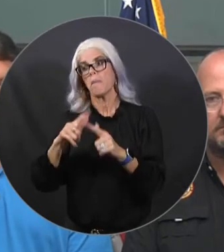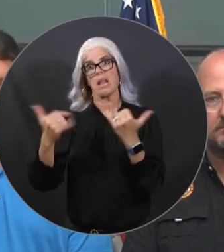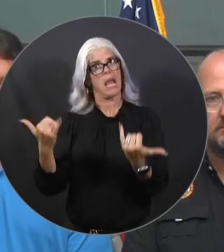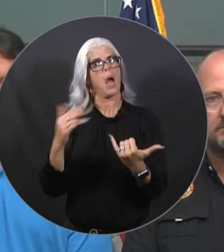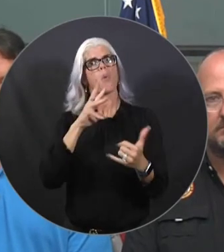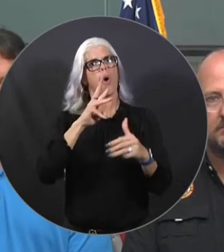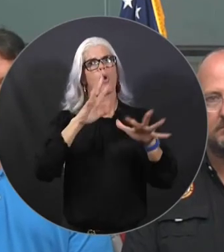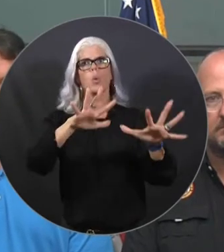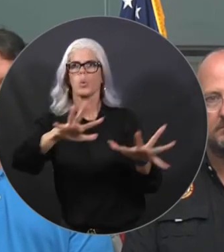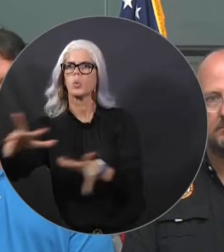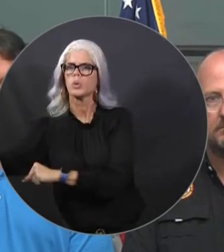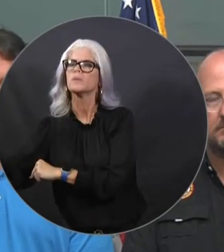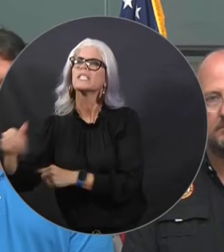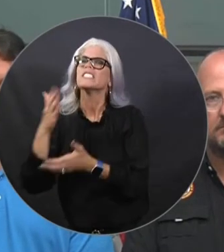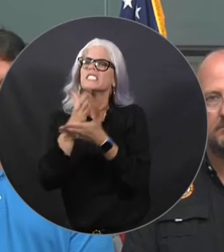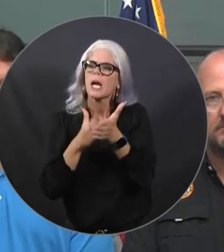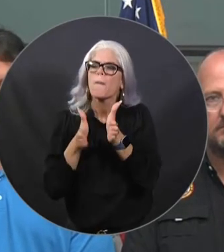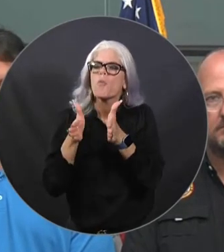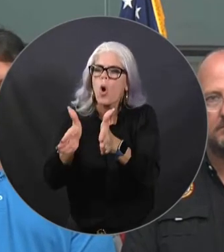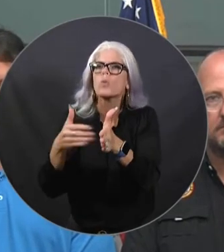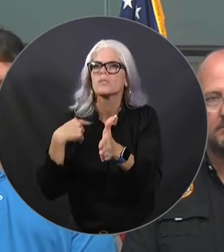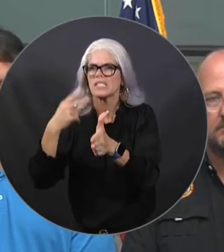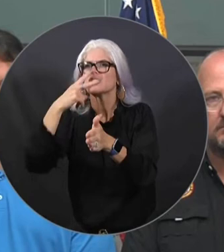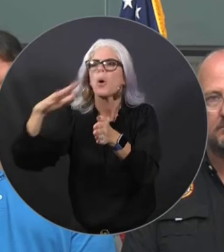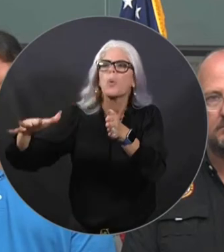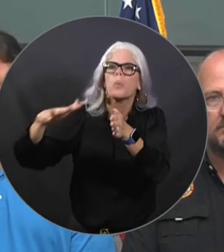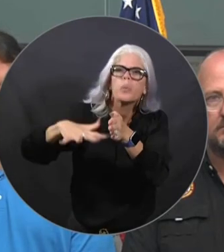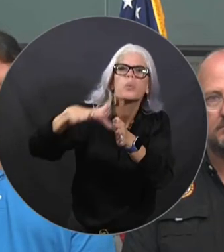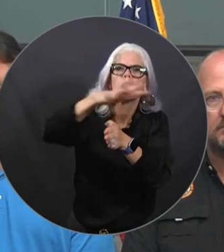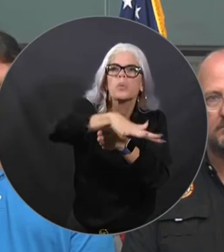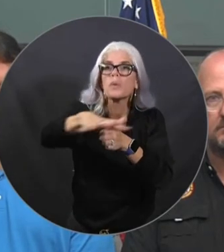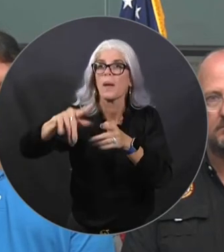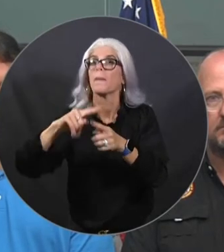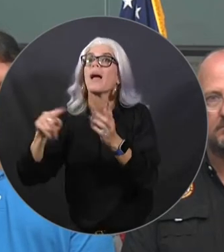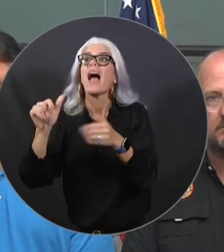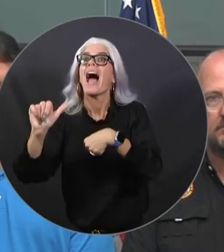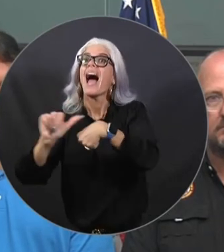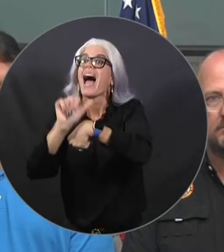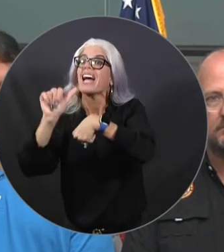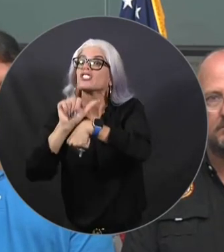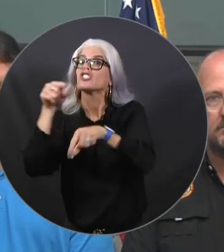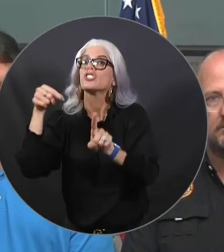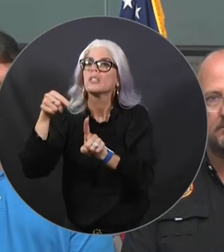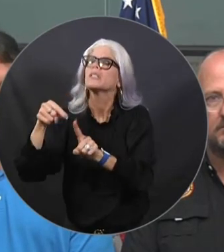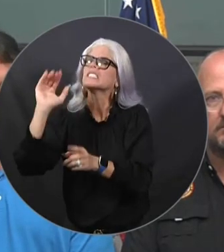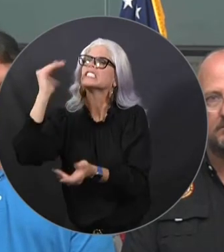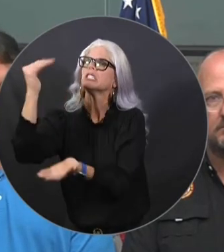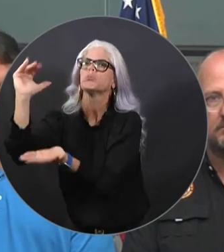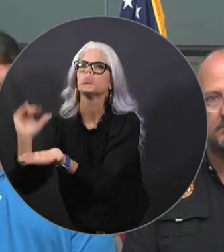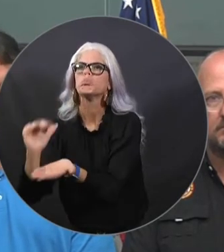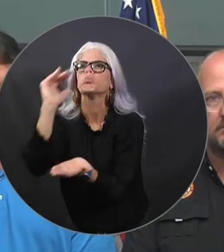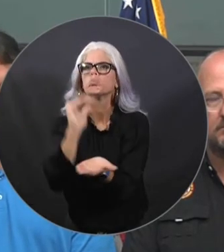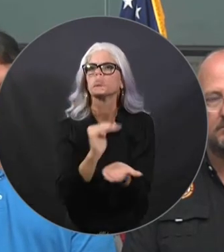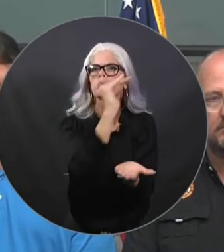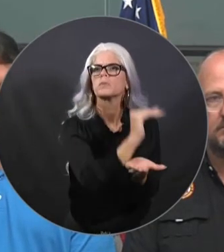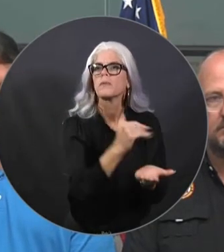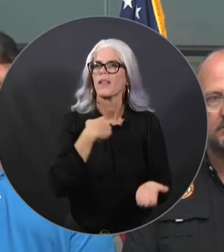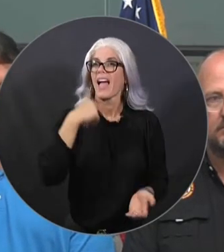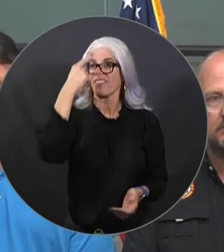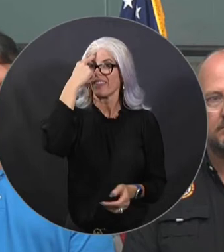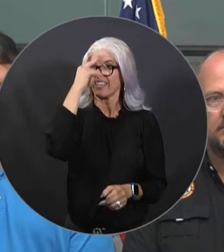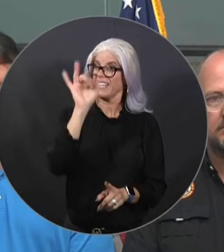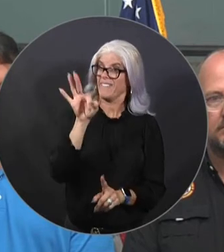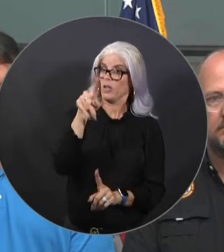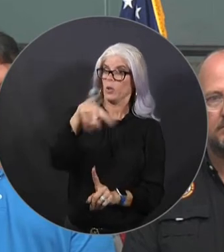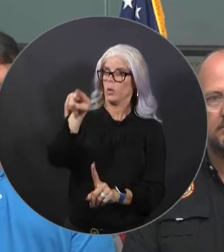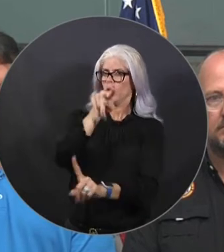there was water. So hopefully some of those hazards are minimized. You know, I think if you look at the most significant storm in the history